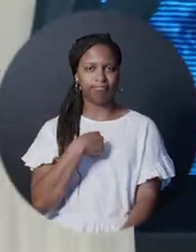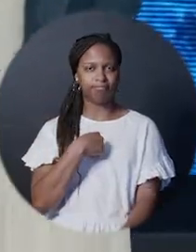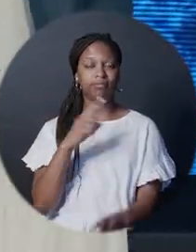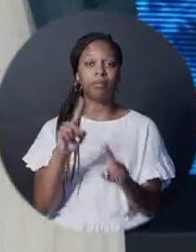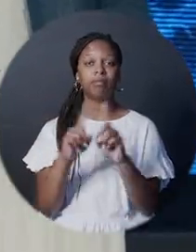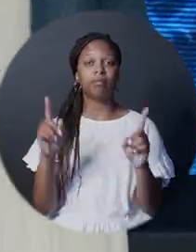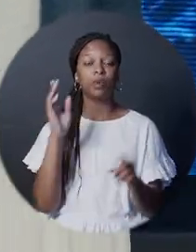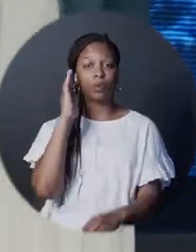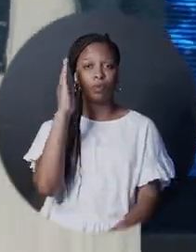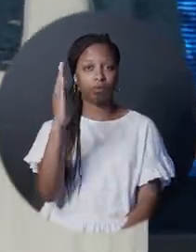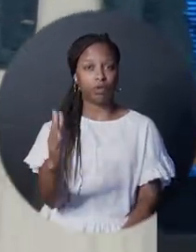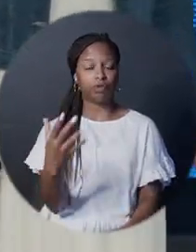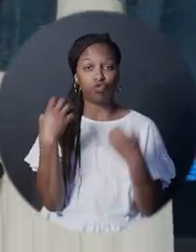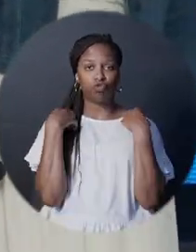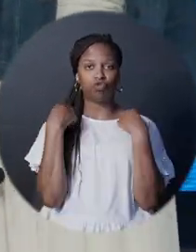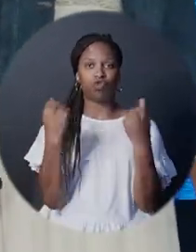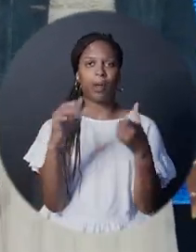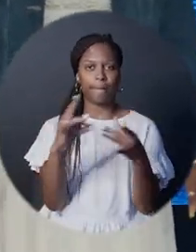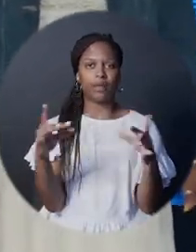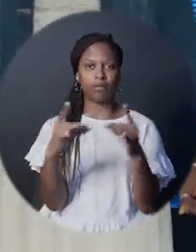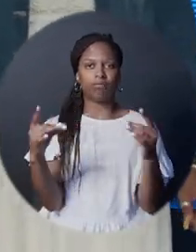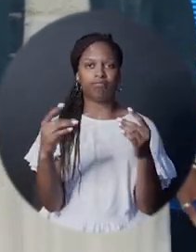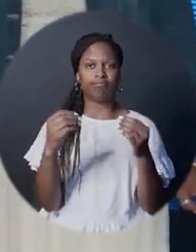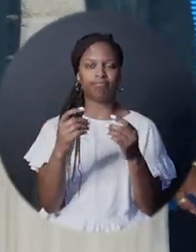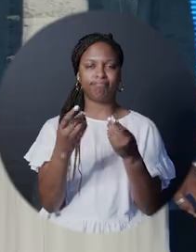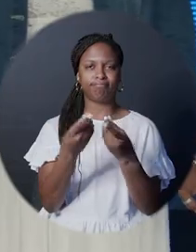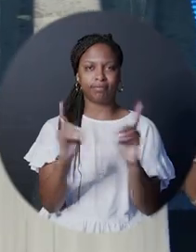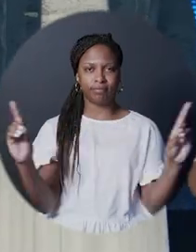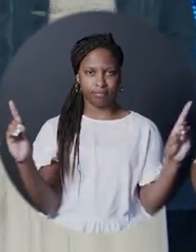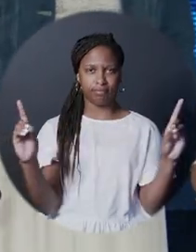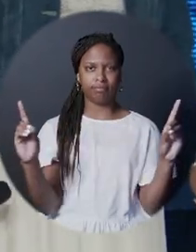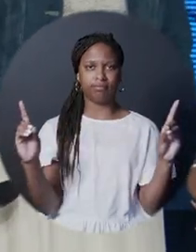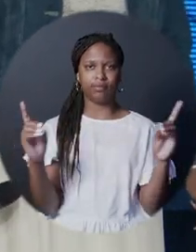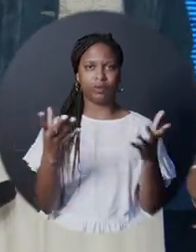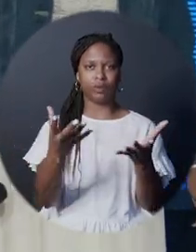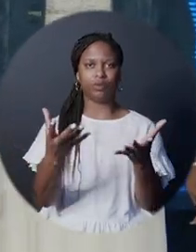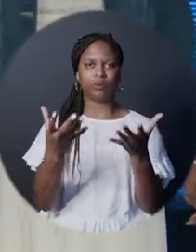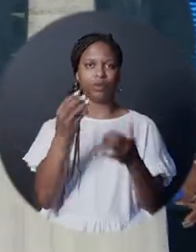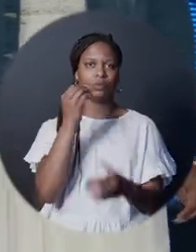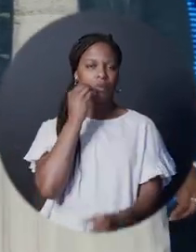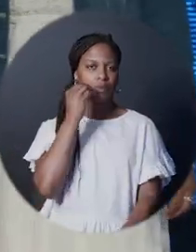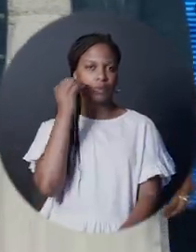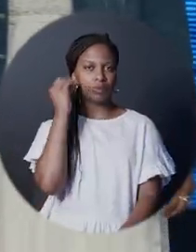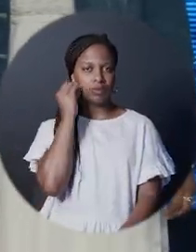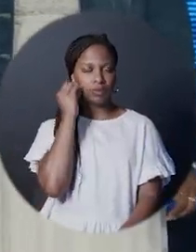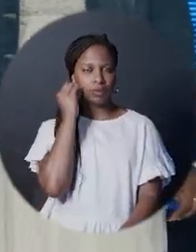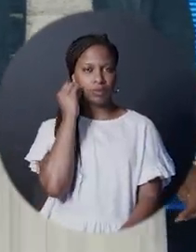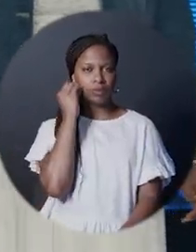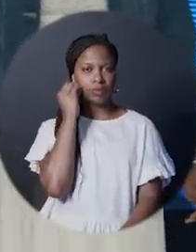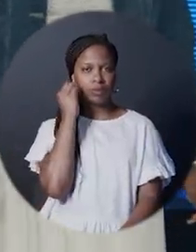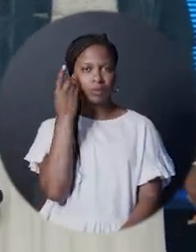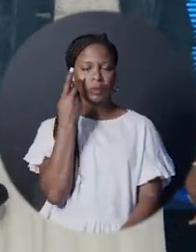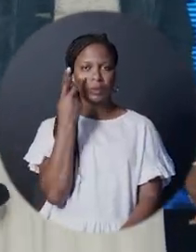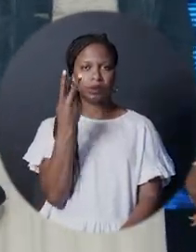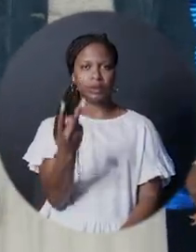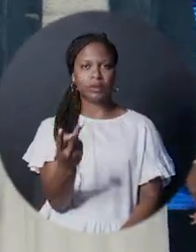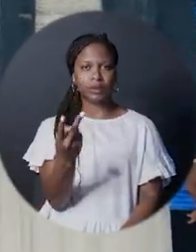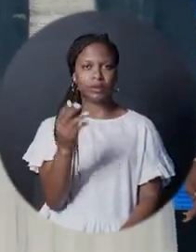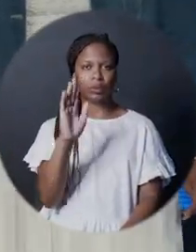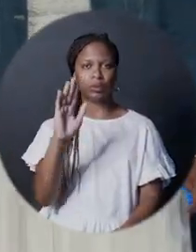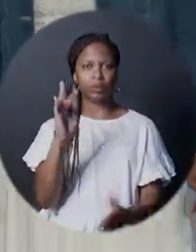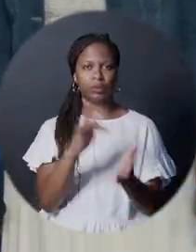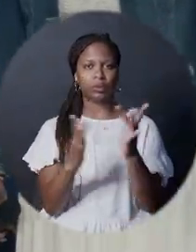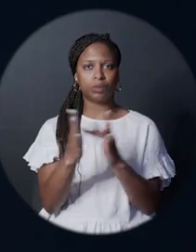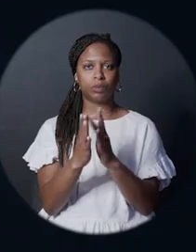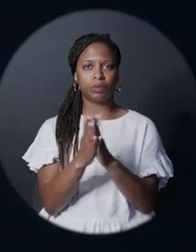preached, but these will be two of the strongest messages I've ever delivered. I want you at home